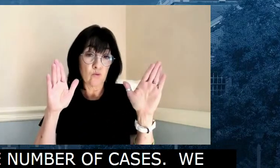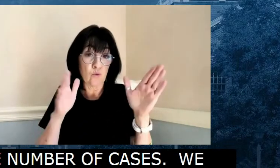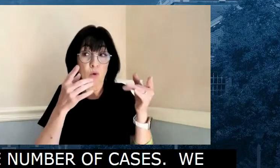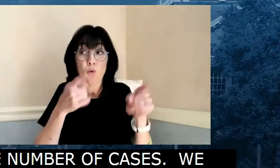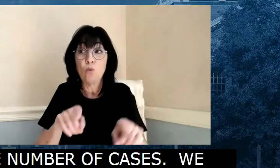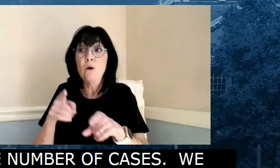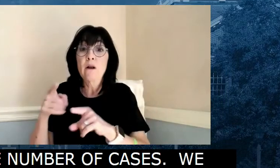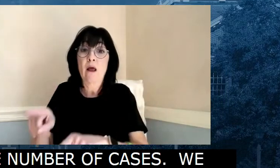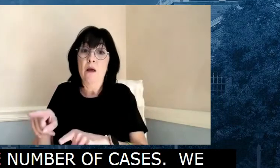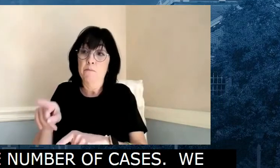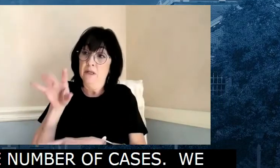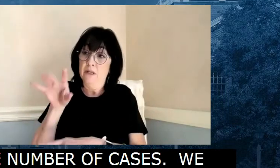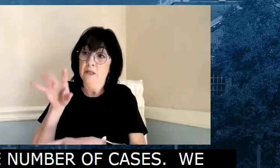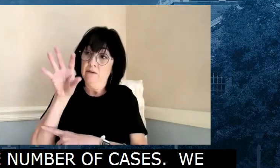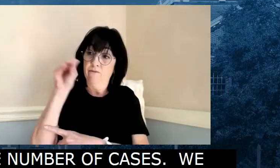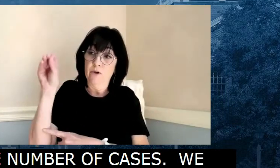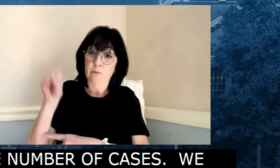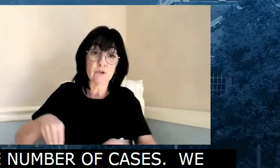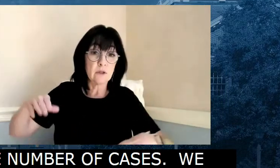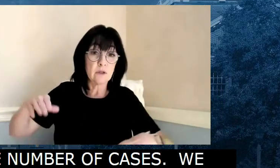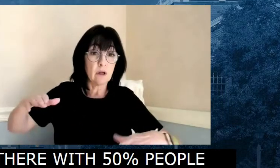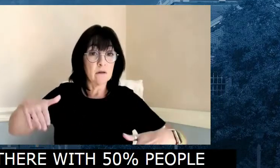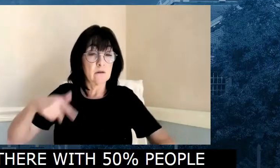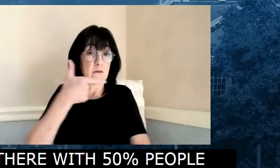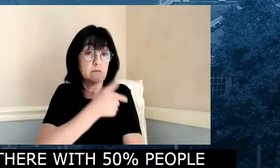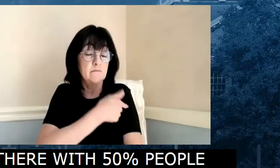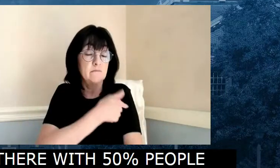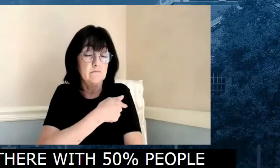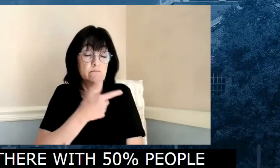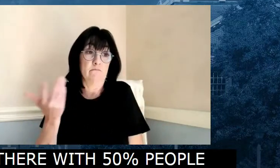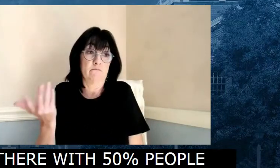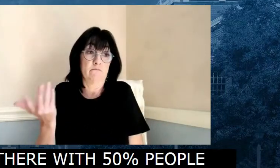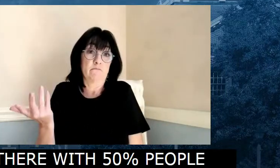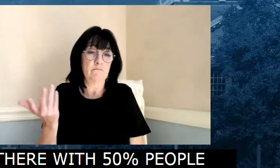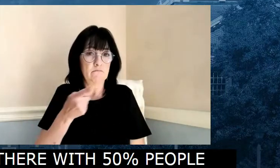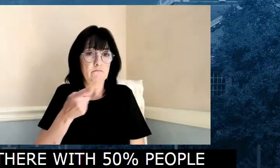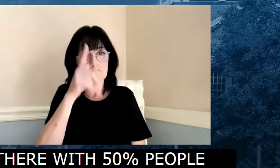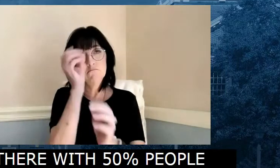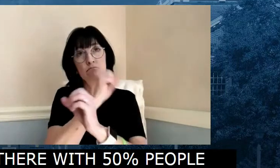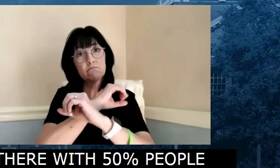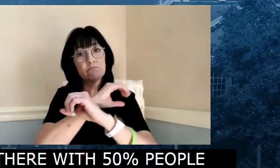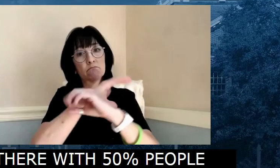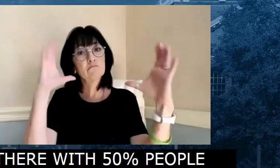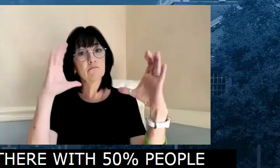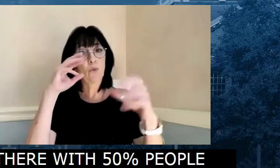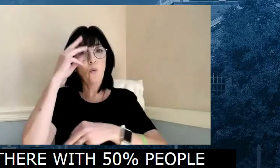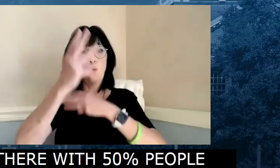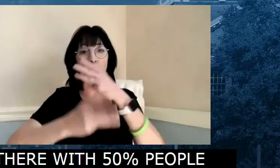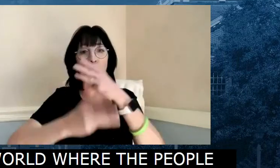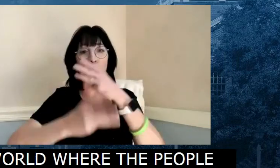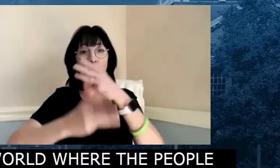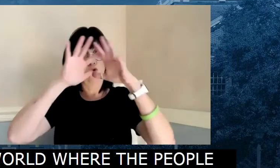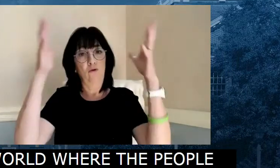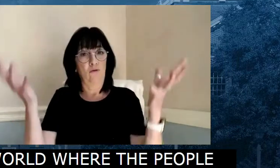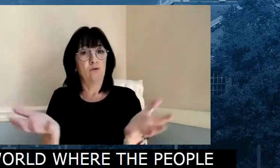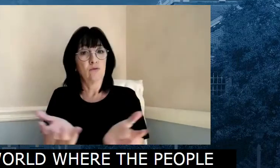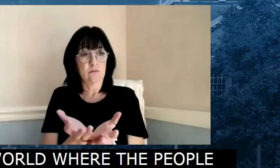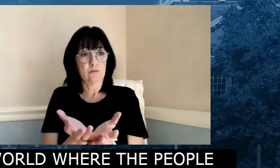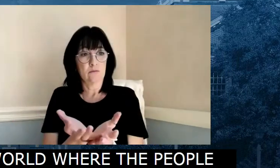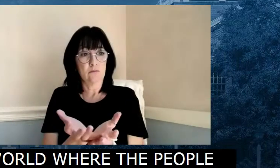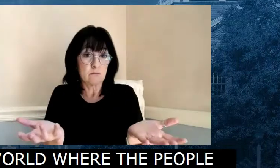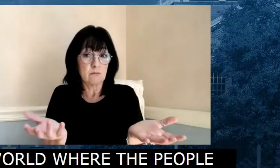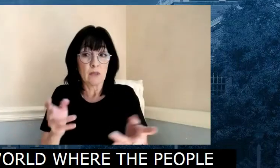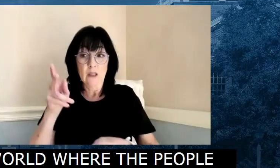but you can envision a world where the people who are unvaccinated pass the virus